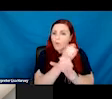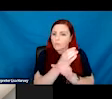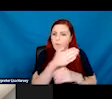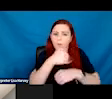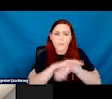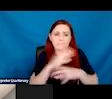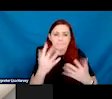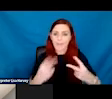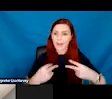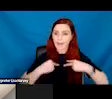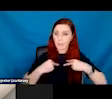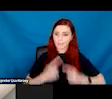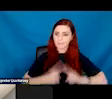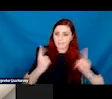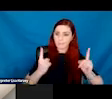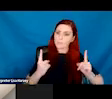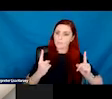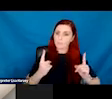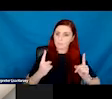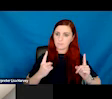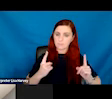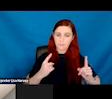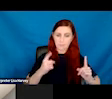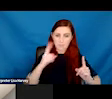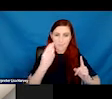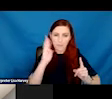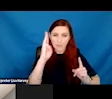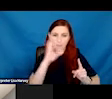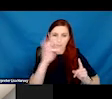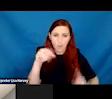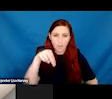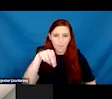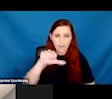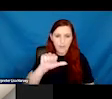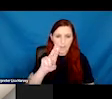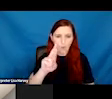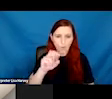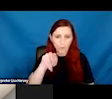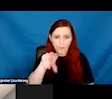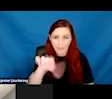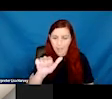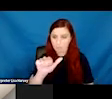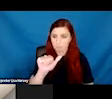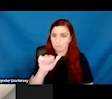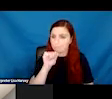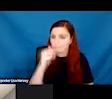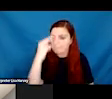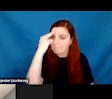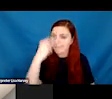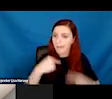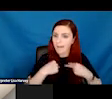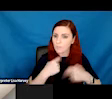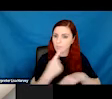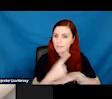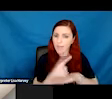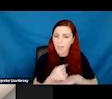the language is totally different. This is an image from Nagoya, where I didn't understand the language when I was there. So